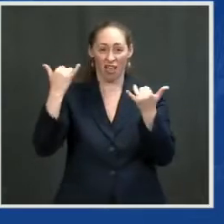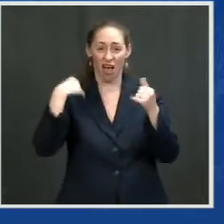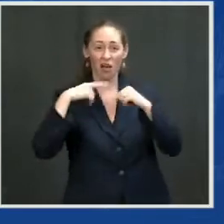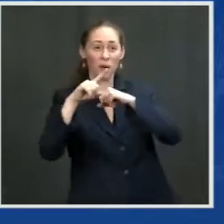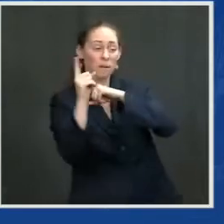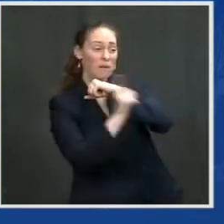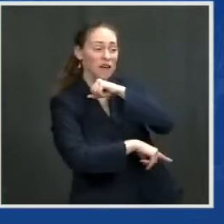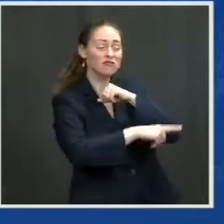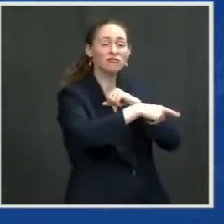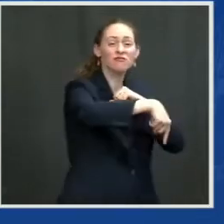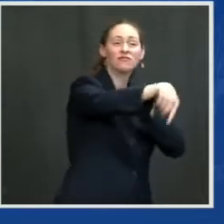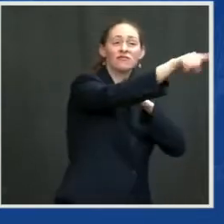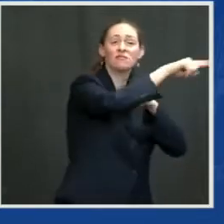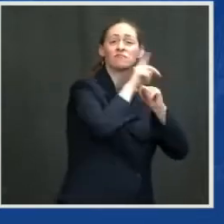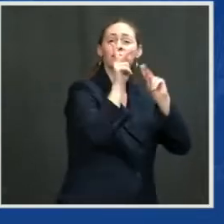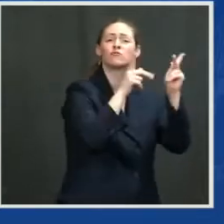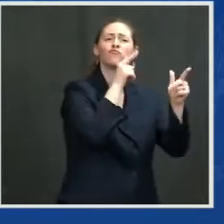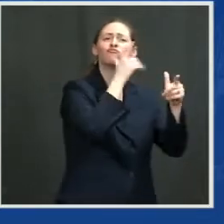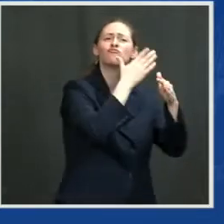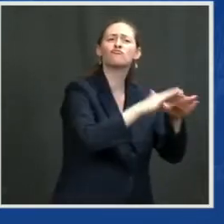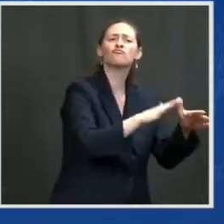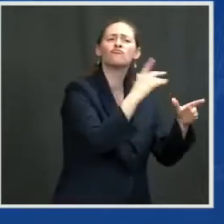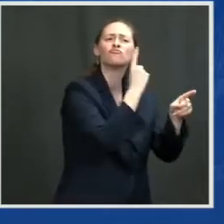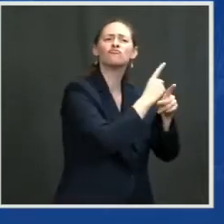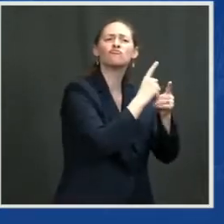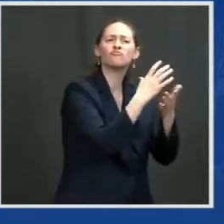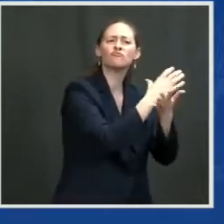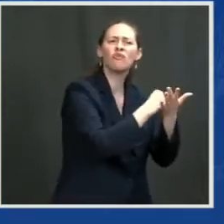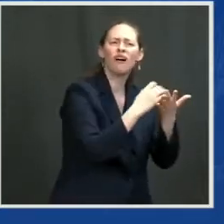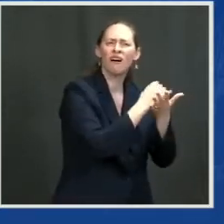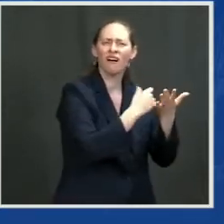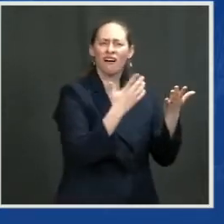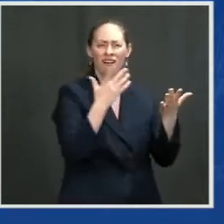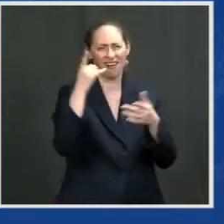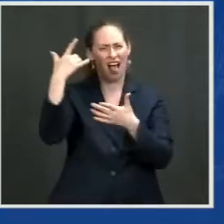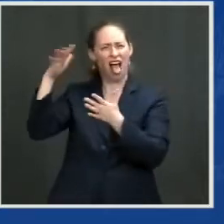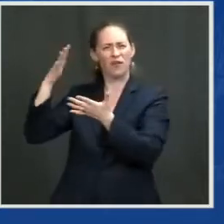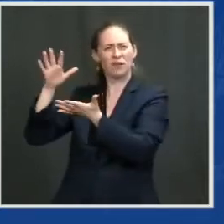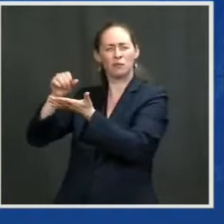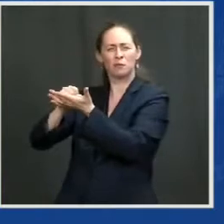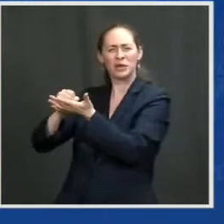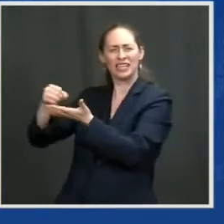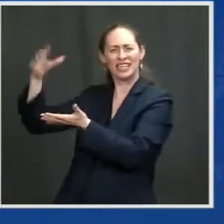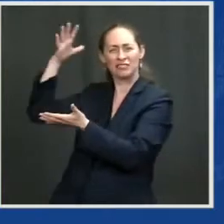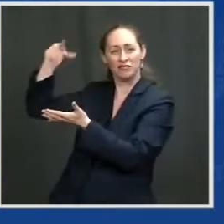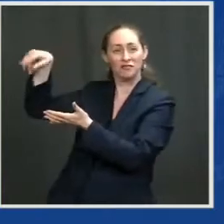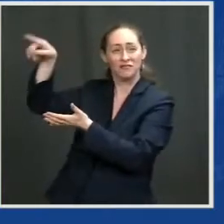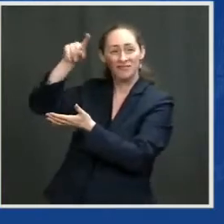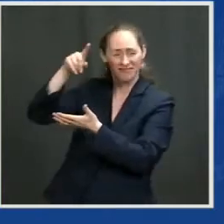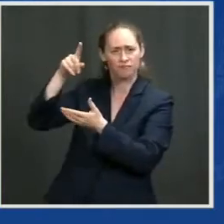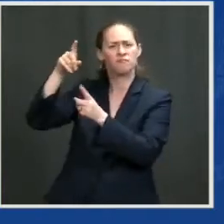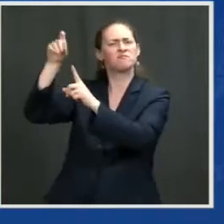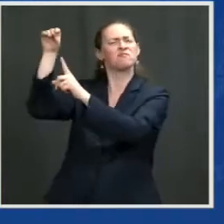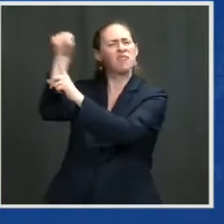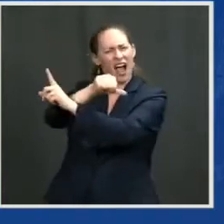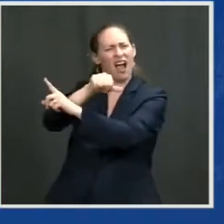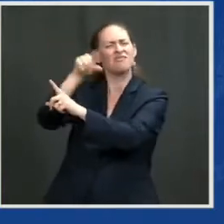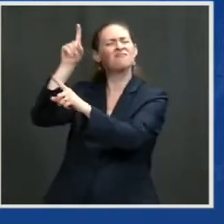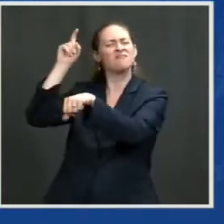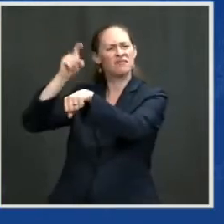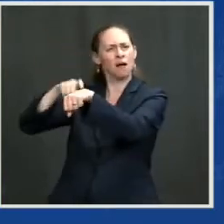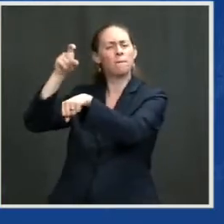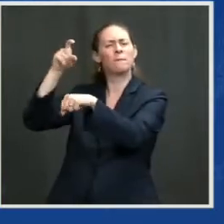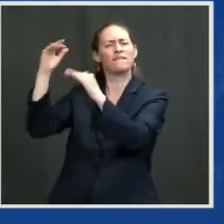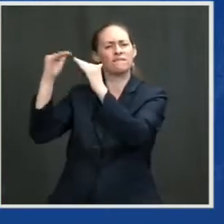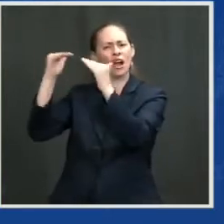a billionaire. Just pay your fair share. Just pay, for example, if we just were to make sure that we had the tax rate for the